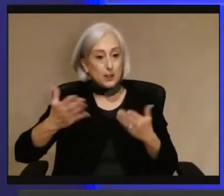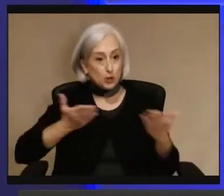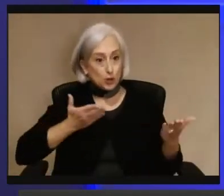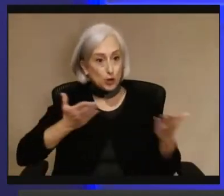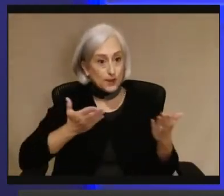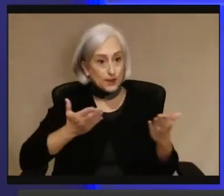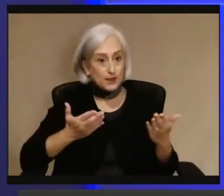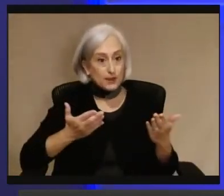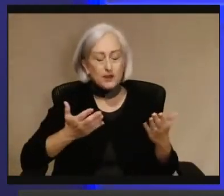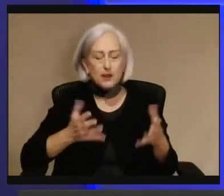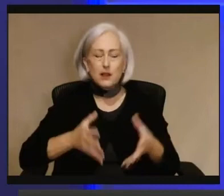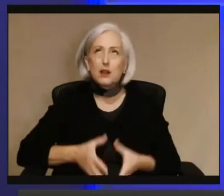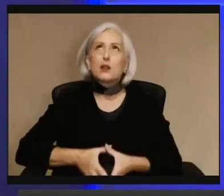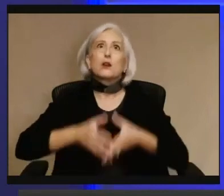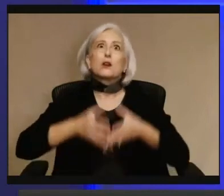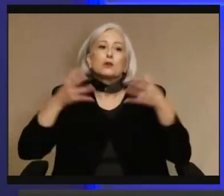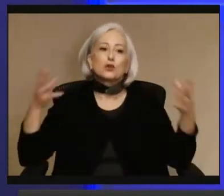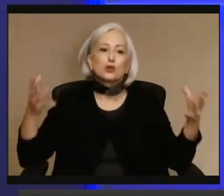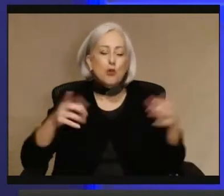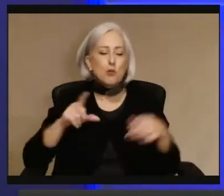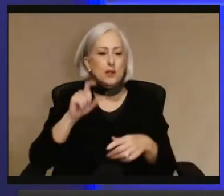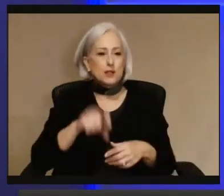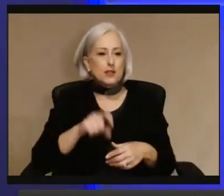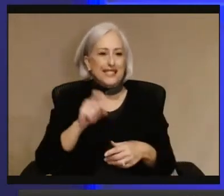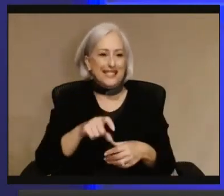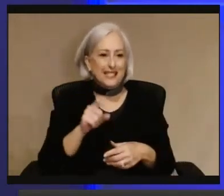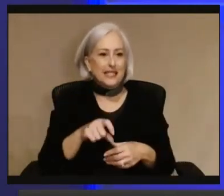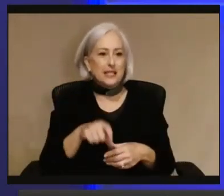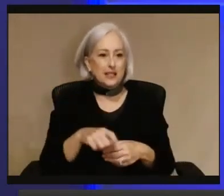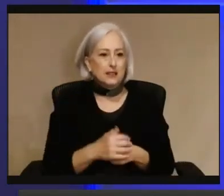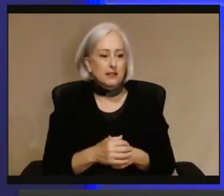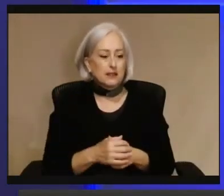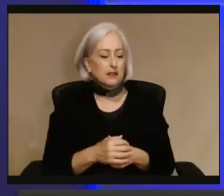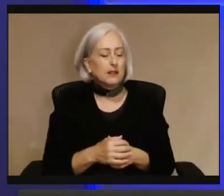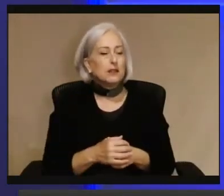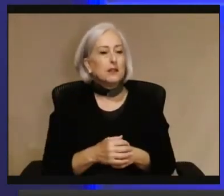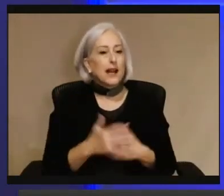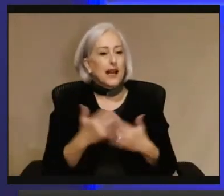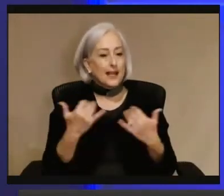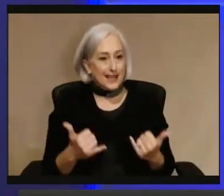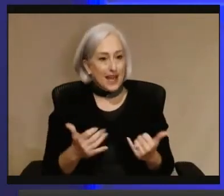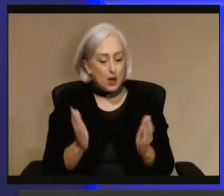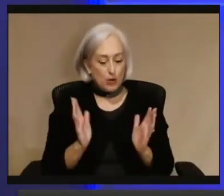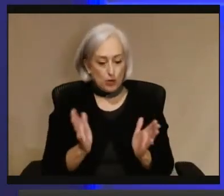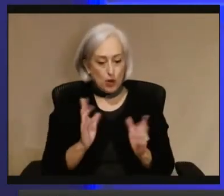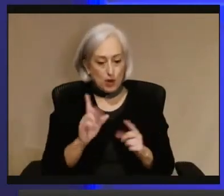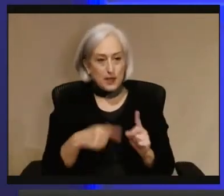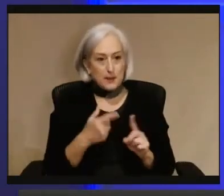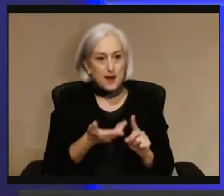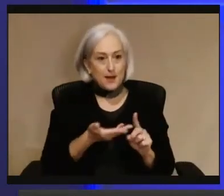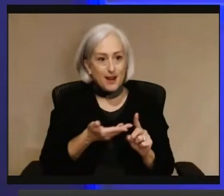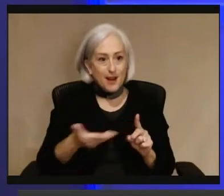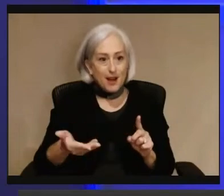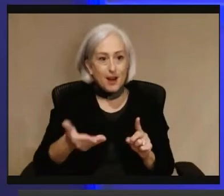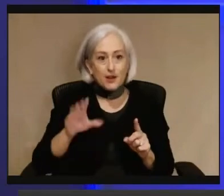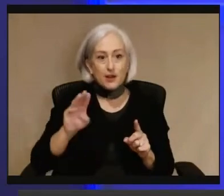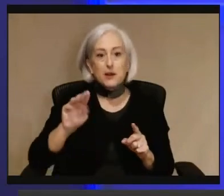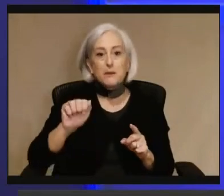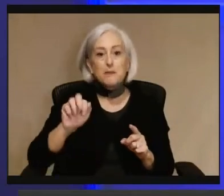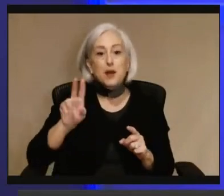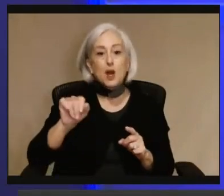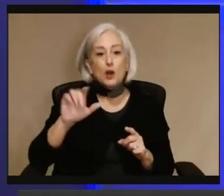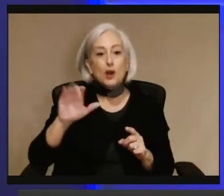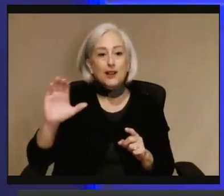great, especially now that we are talking about hiring a Miralac navigator, raising funding for